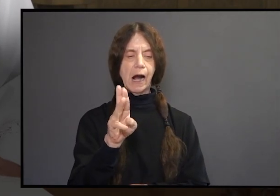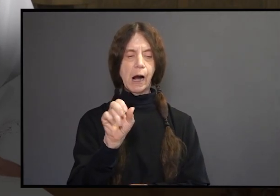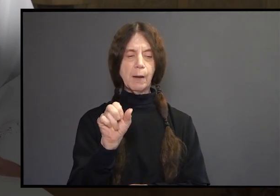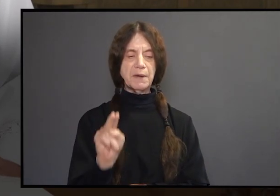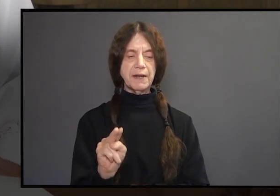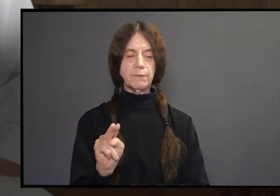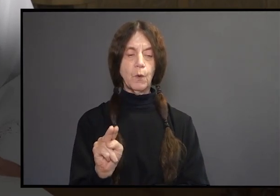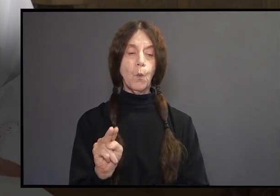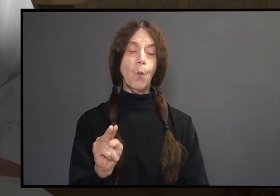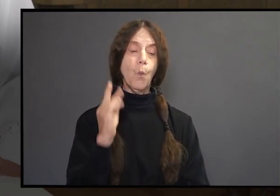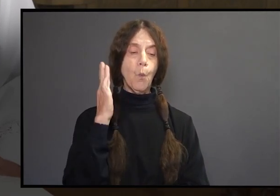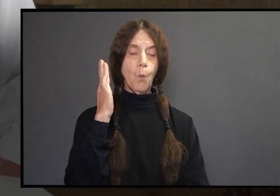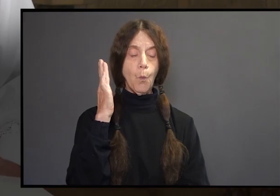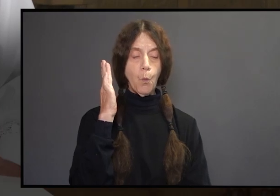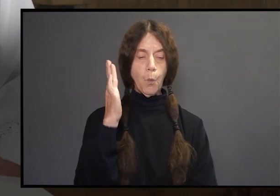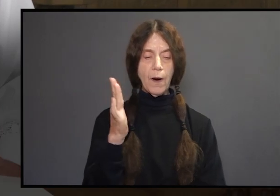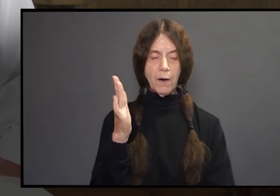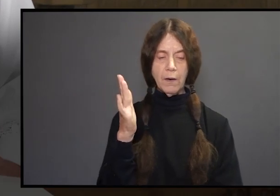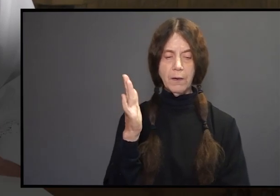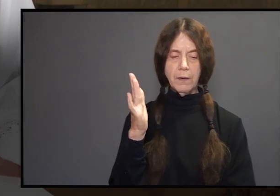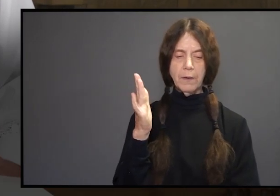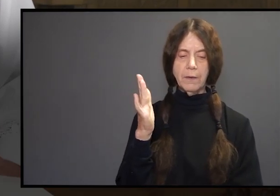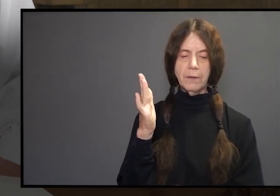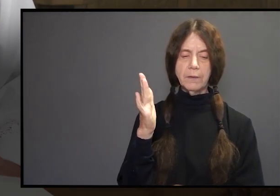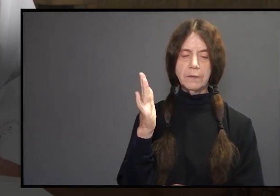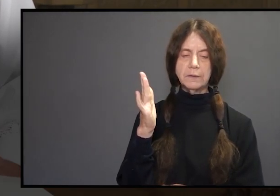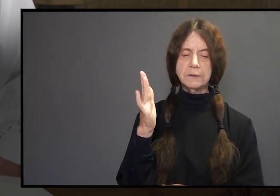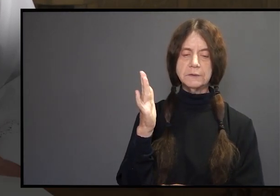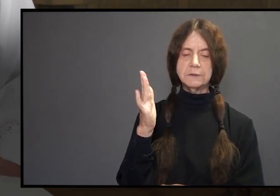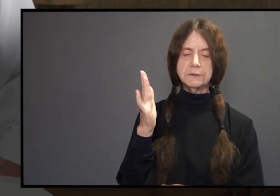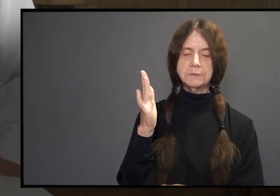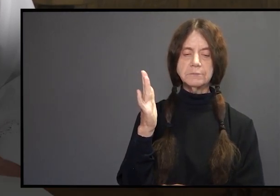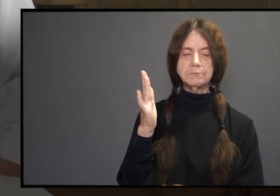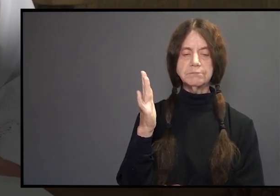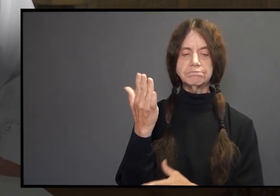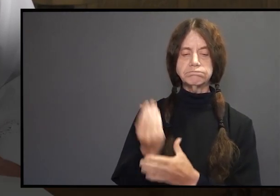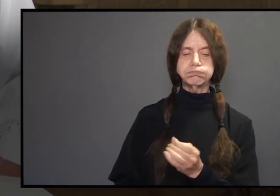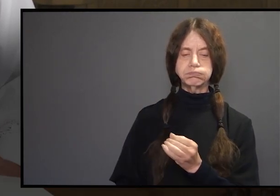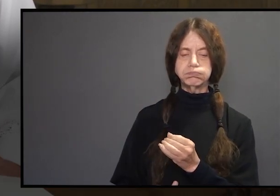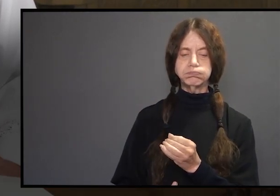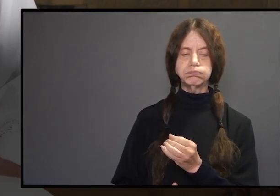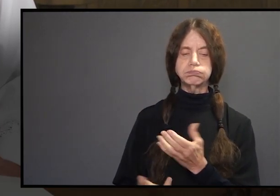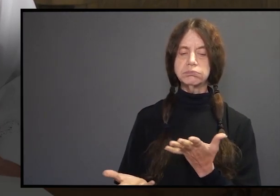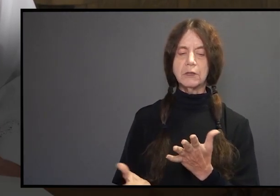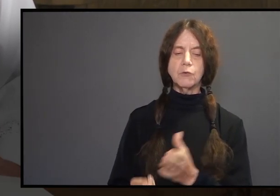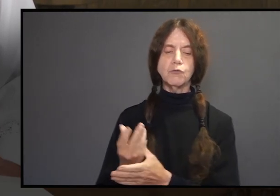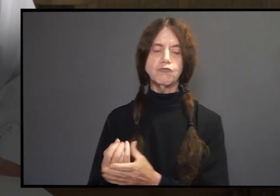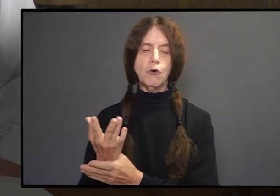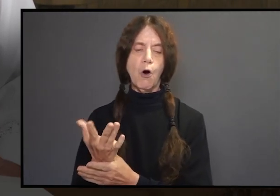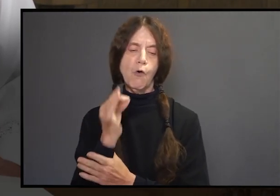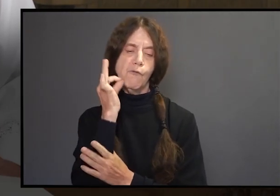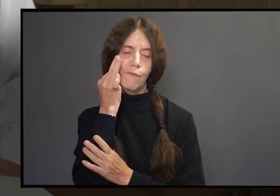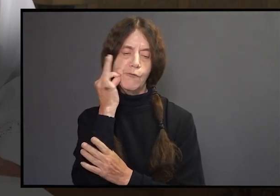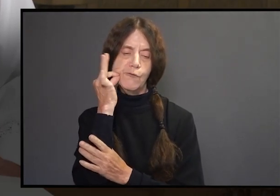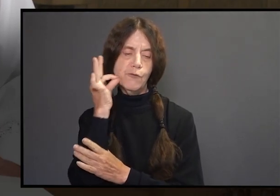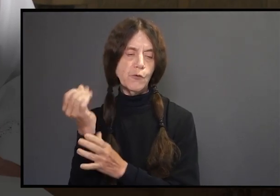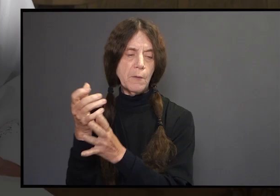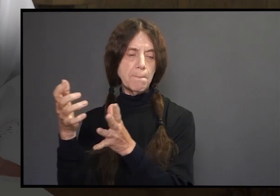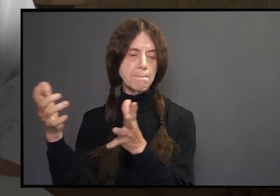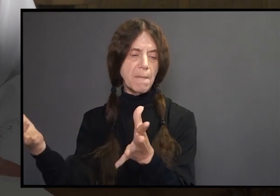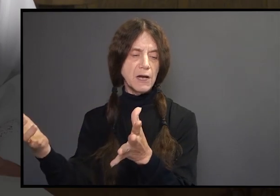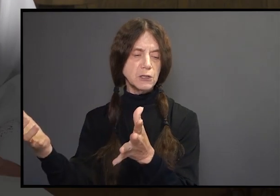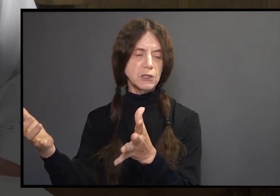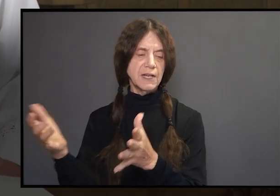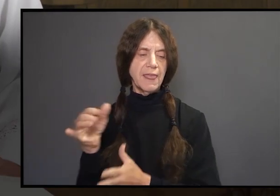no understanding"? It is not yet a very little while until Lebanon shall be turned into a fruitful